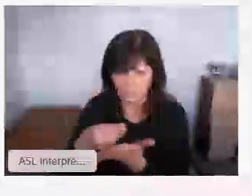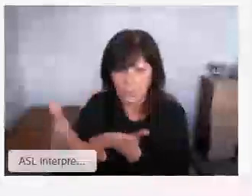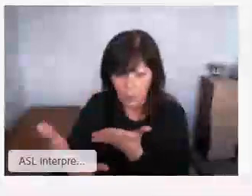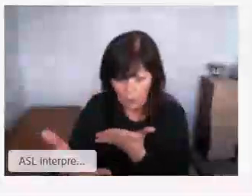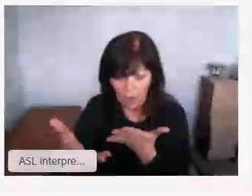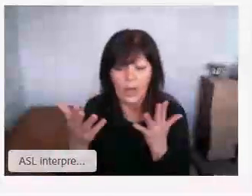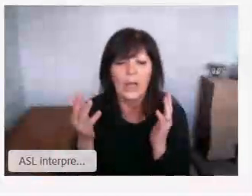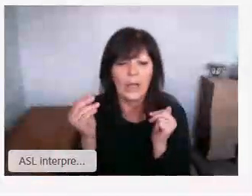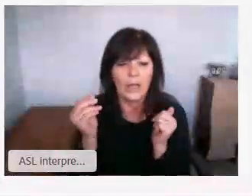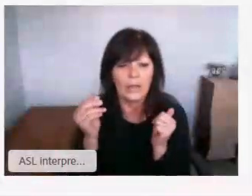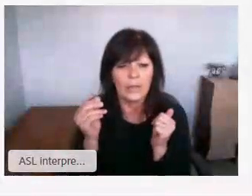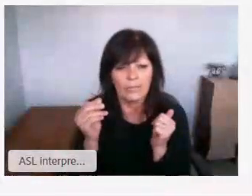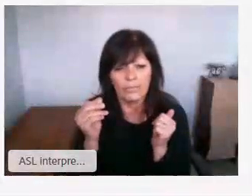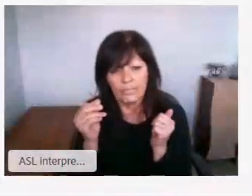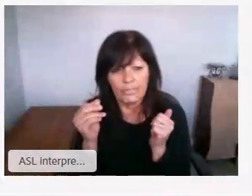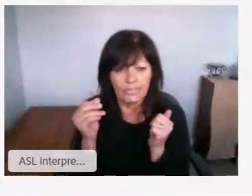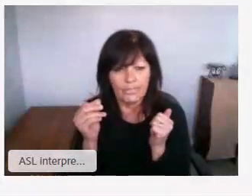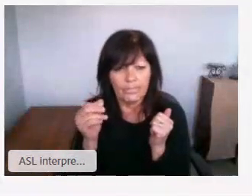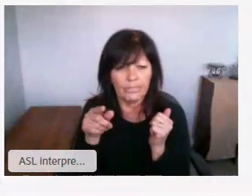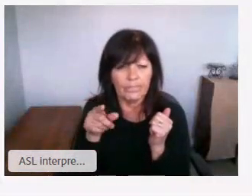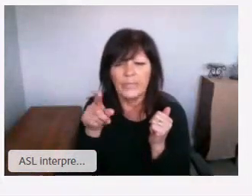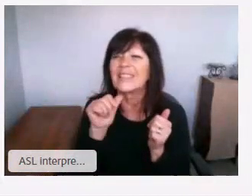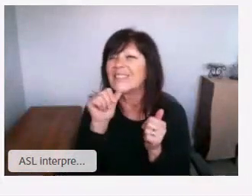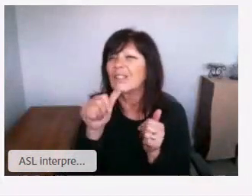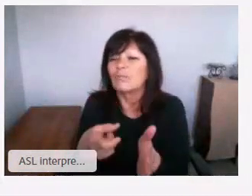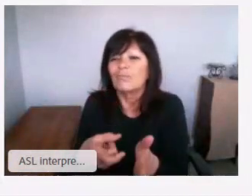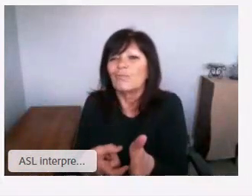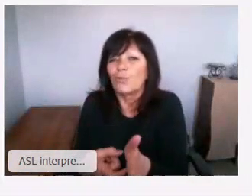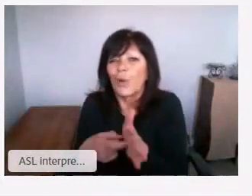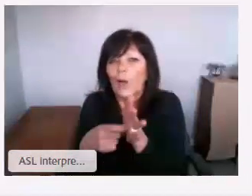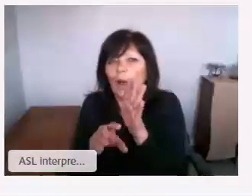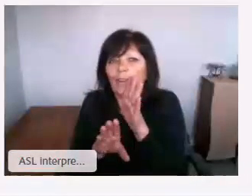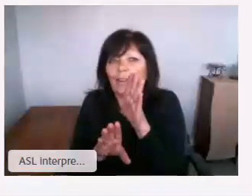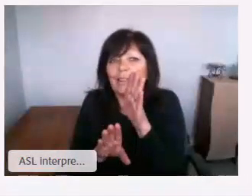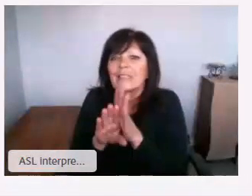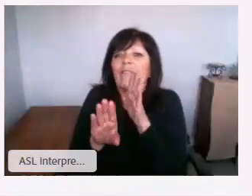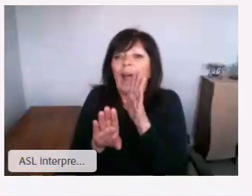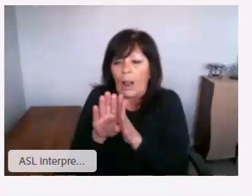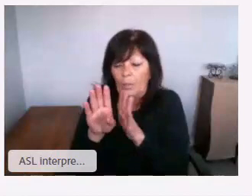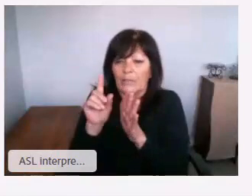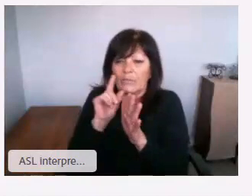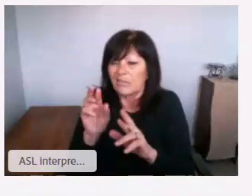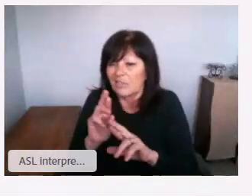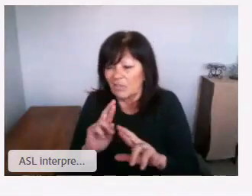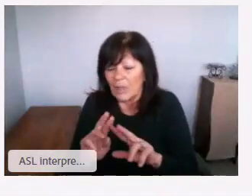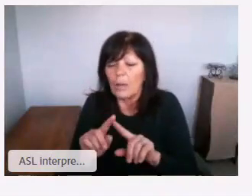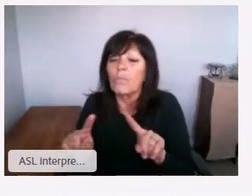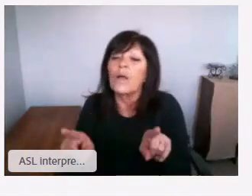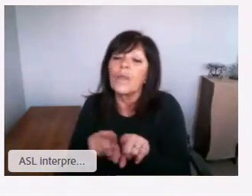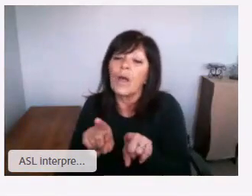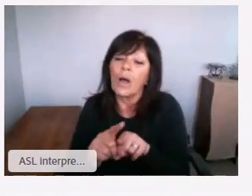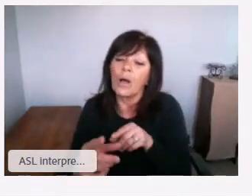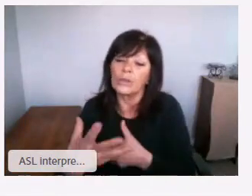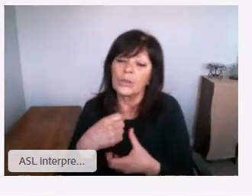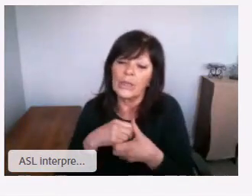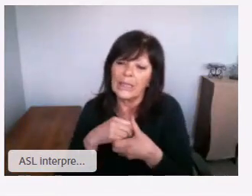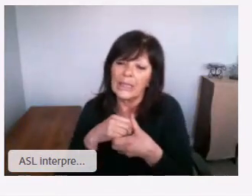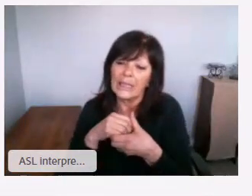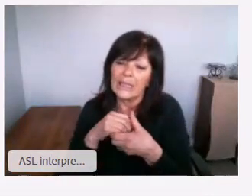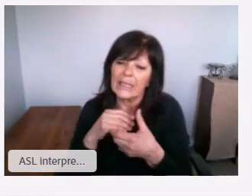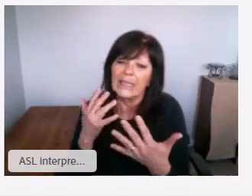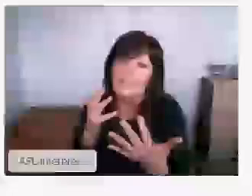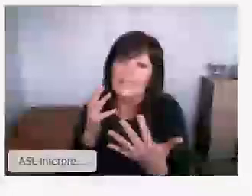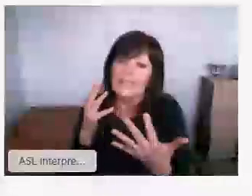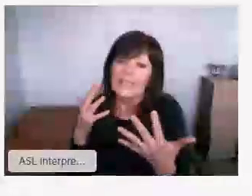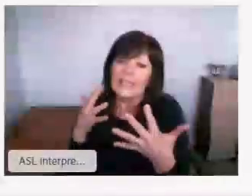that don't require any kind of development, but they also include interfaces which do